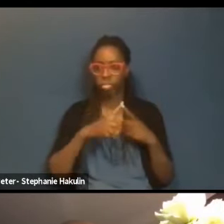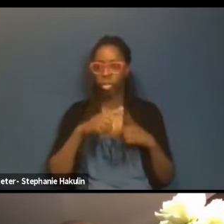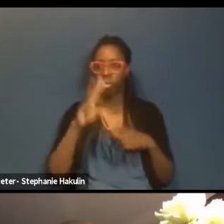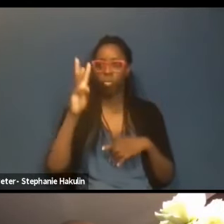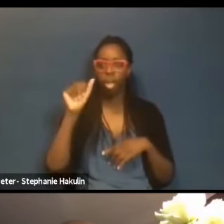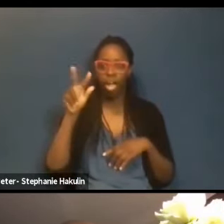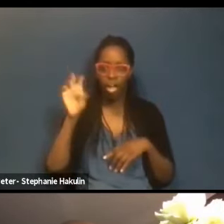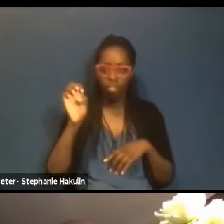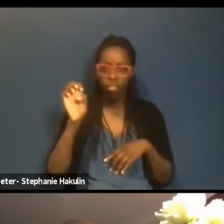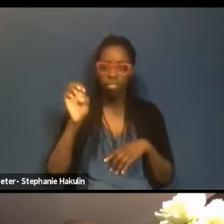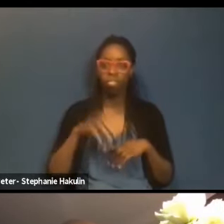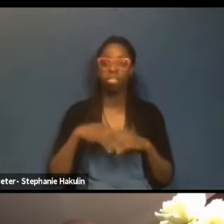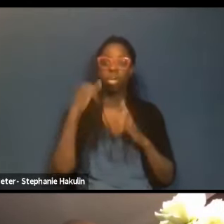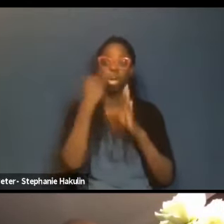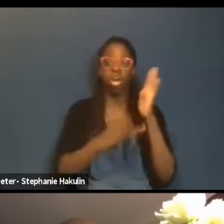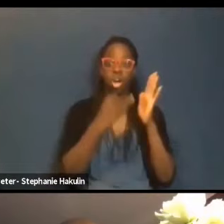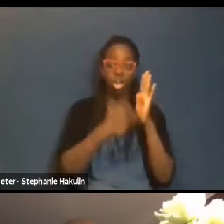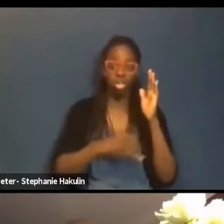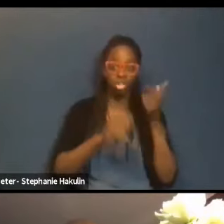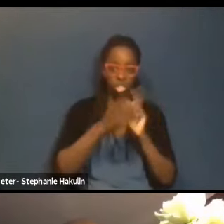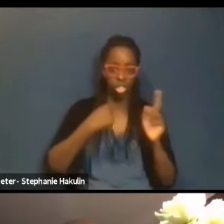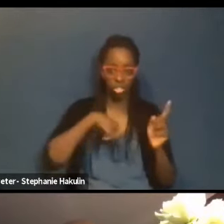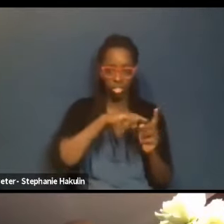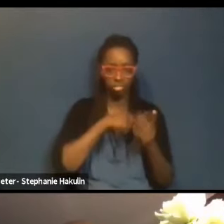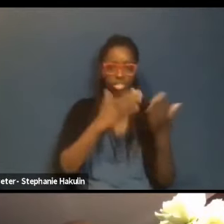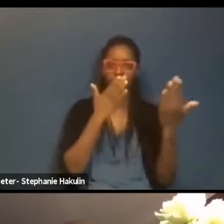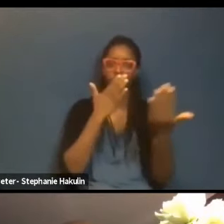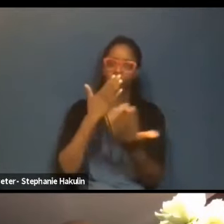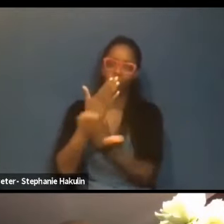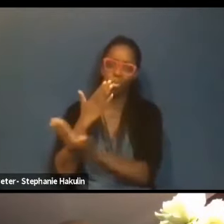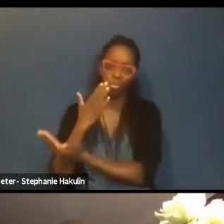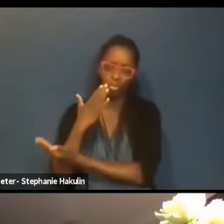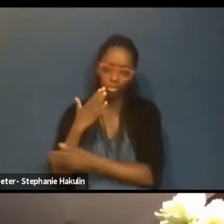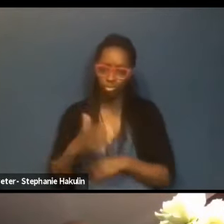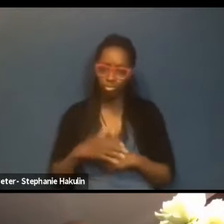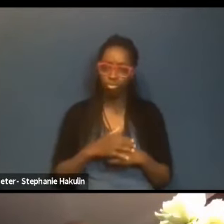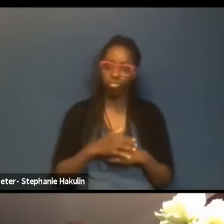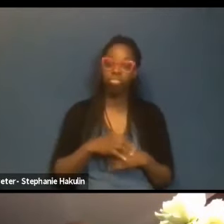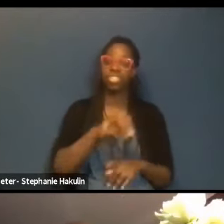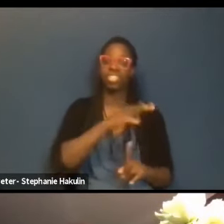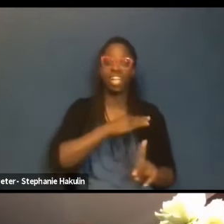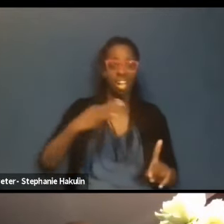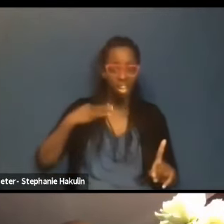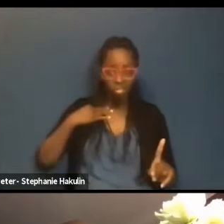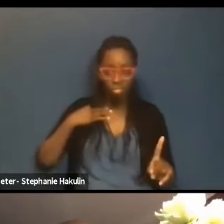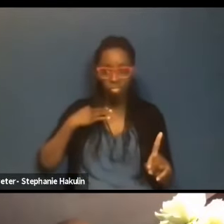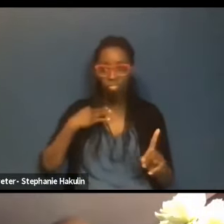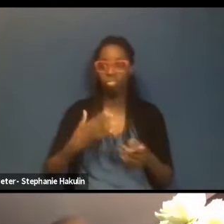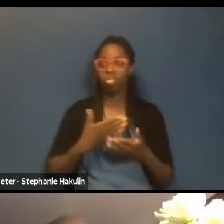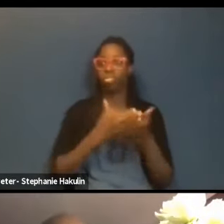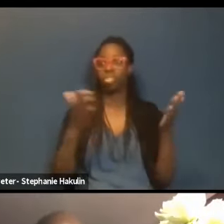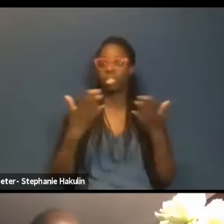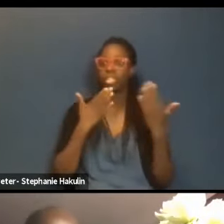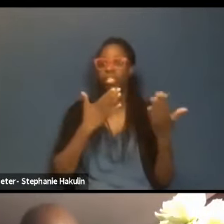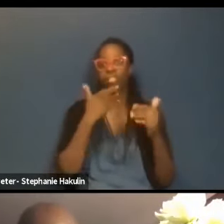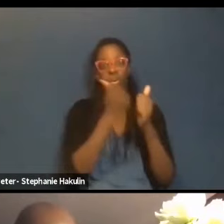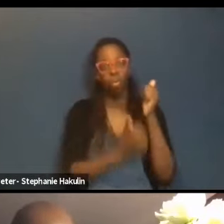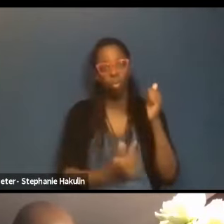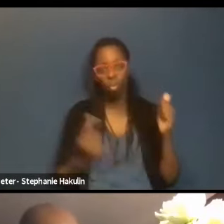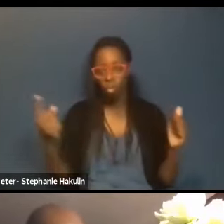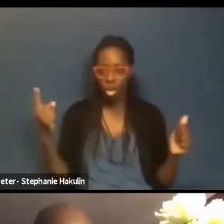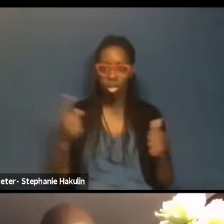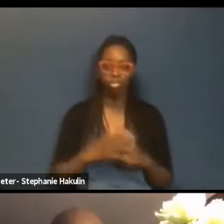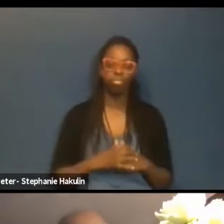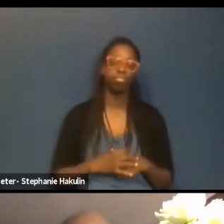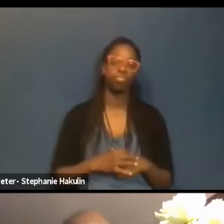virtual festival without you. Shout out to staff. Shout out to everyone, everyone, everyone. And for